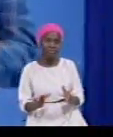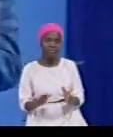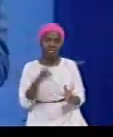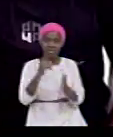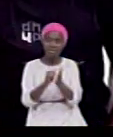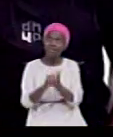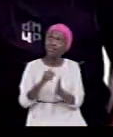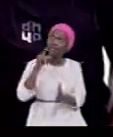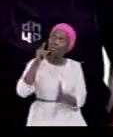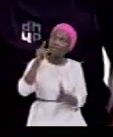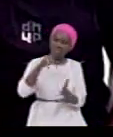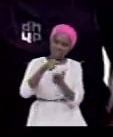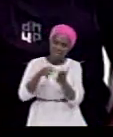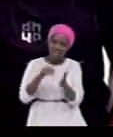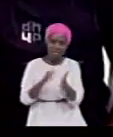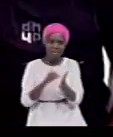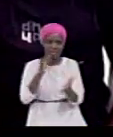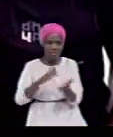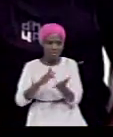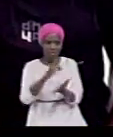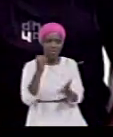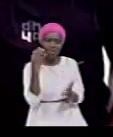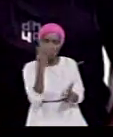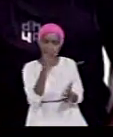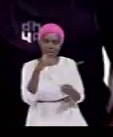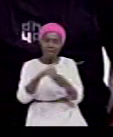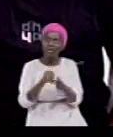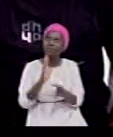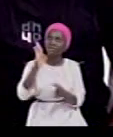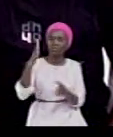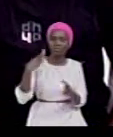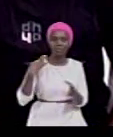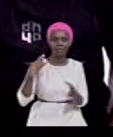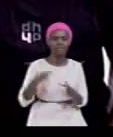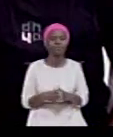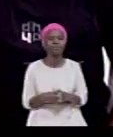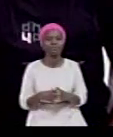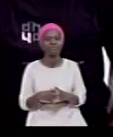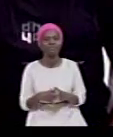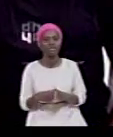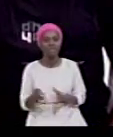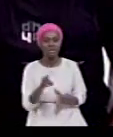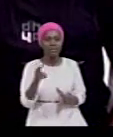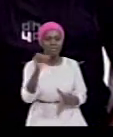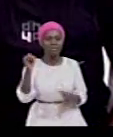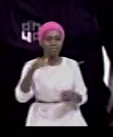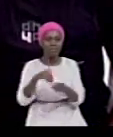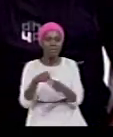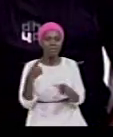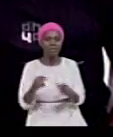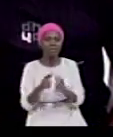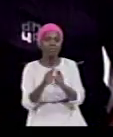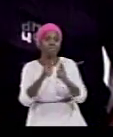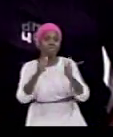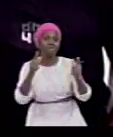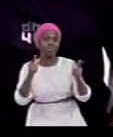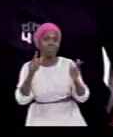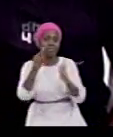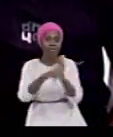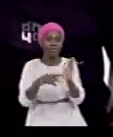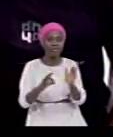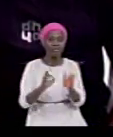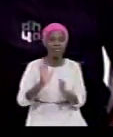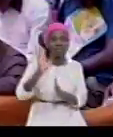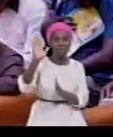glorious in his apparel, traveling in the greatness of his strength. And now he introduces